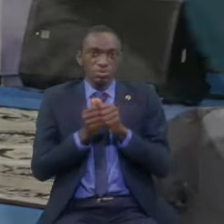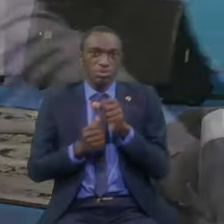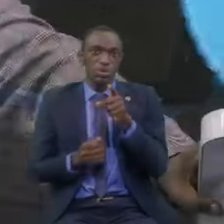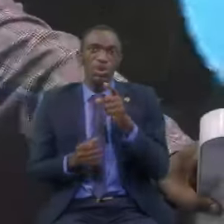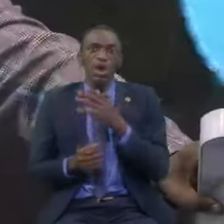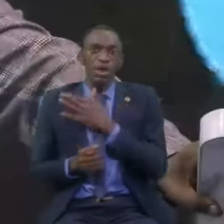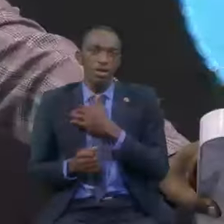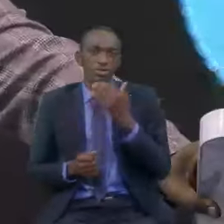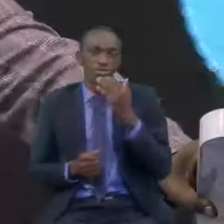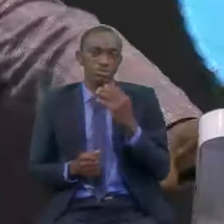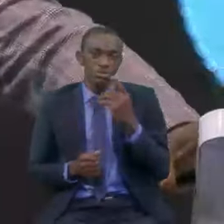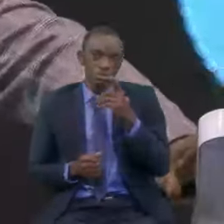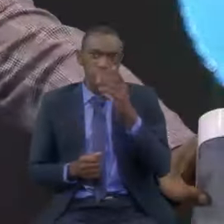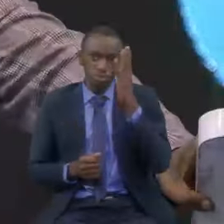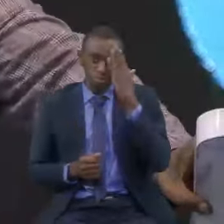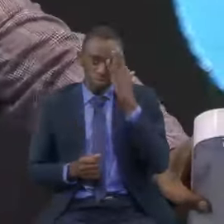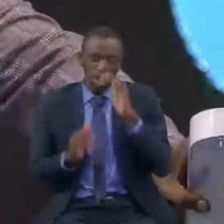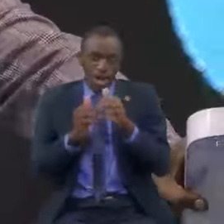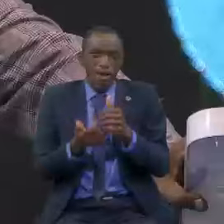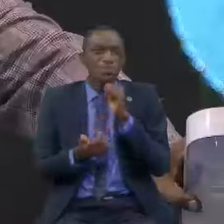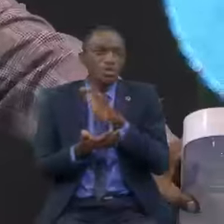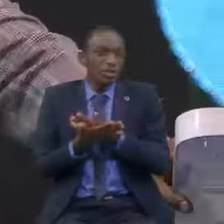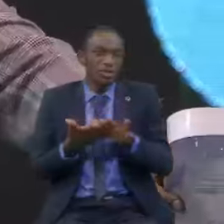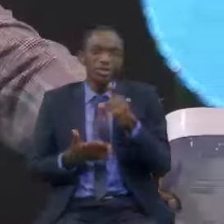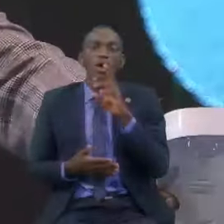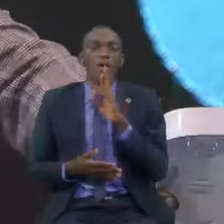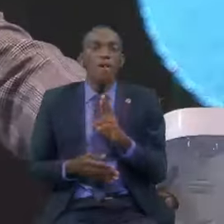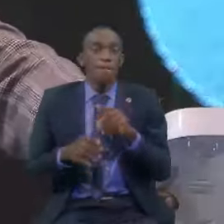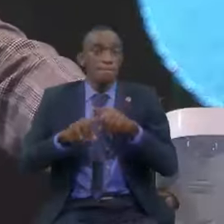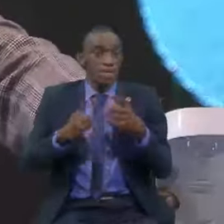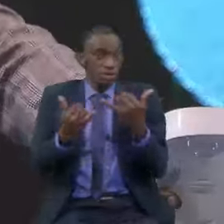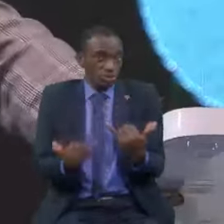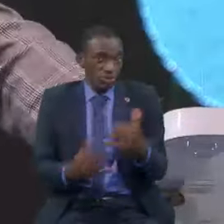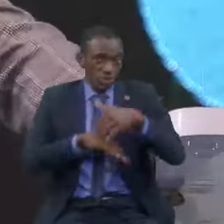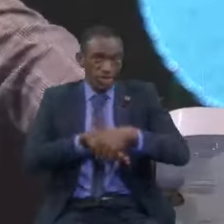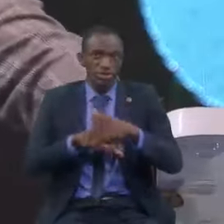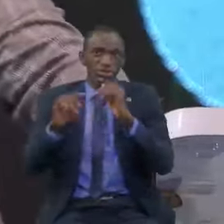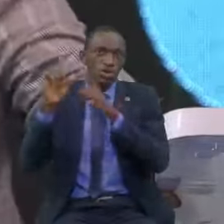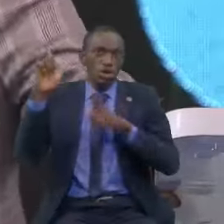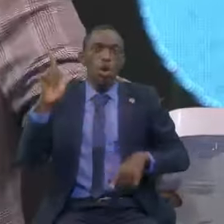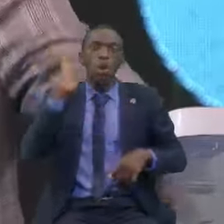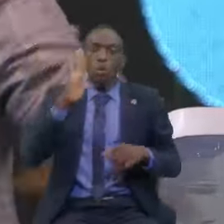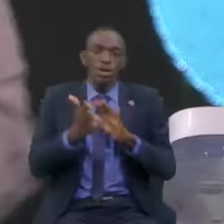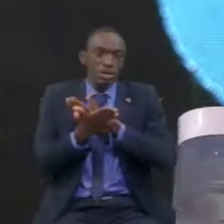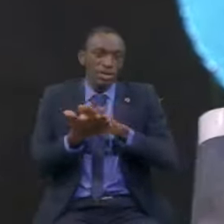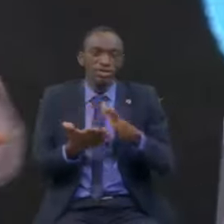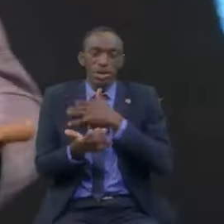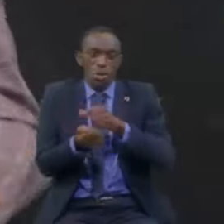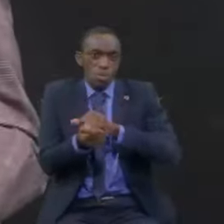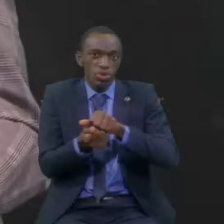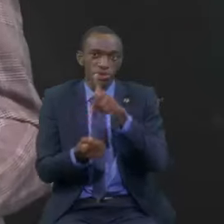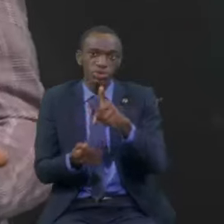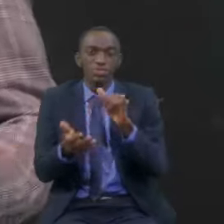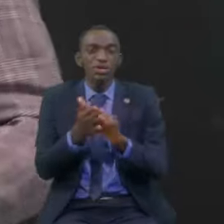are. But you know, tonight, the Lord will so cleanse and wash you. that even your conscience will